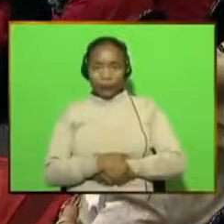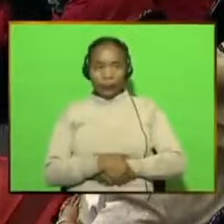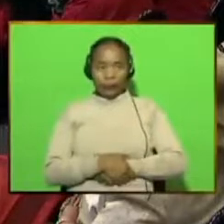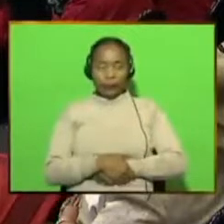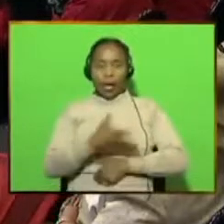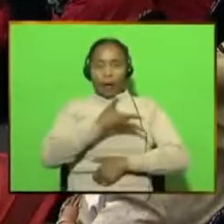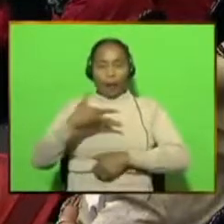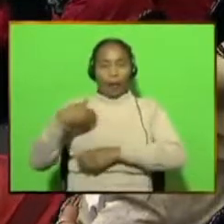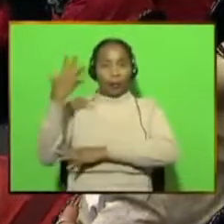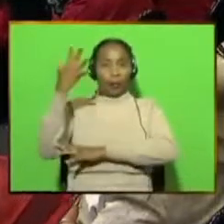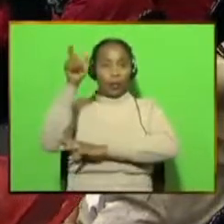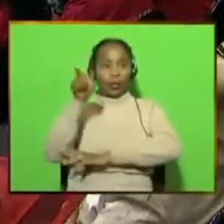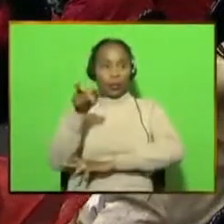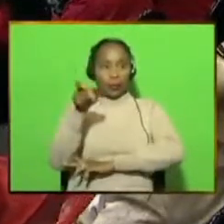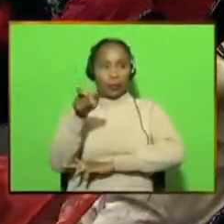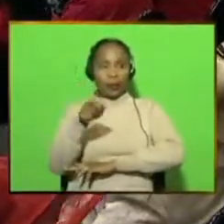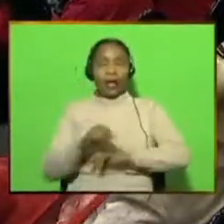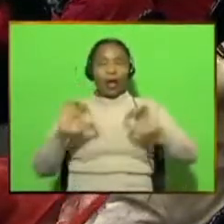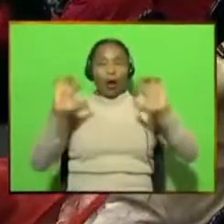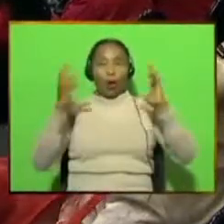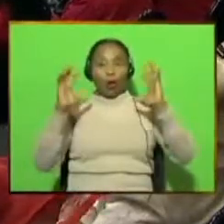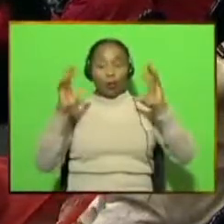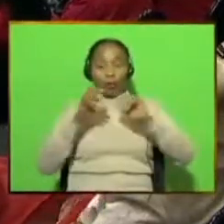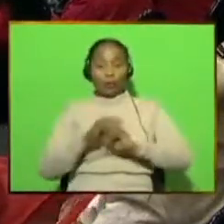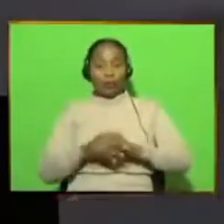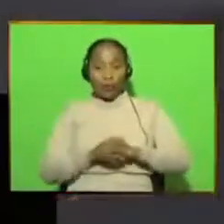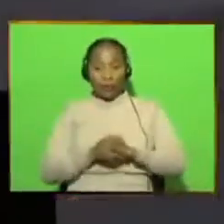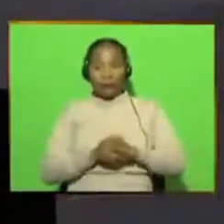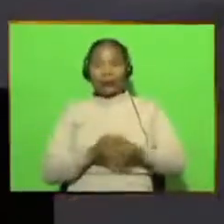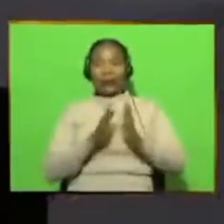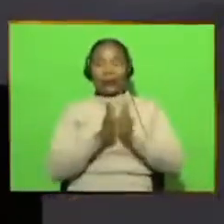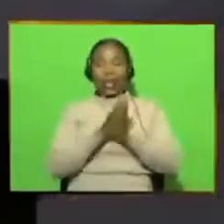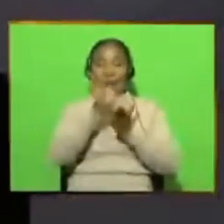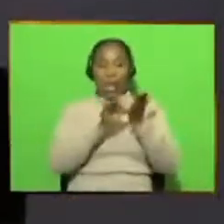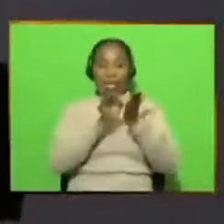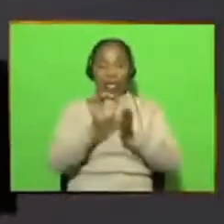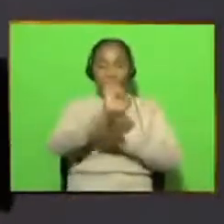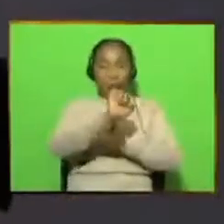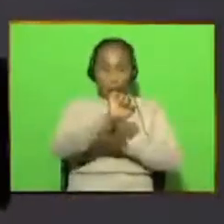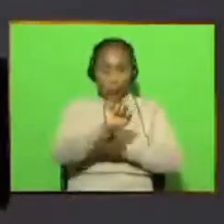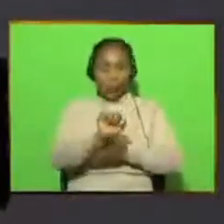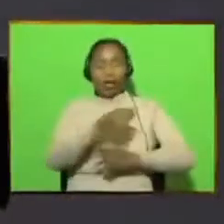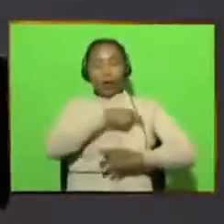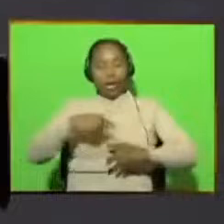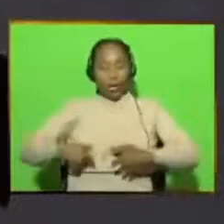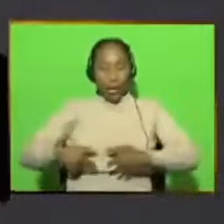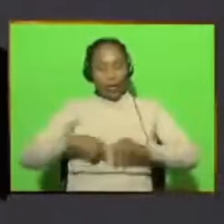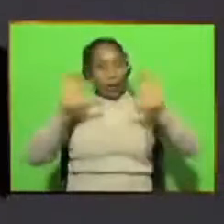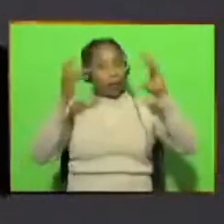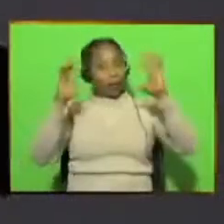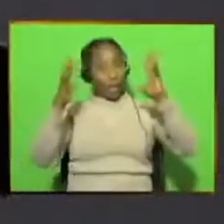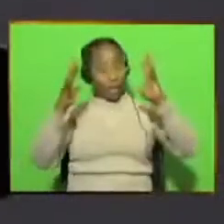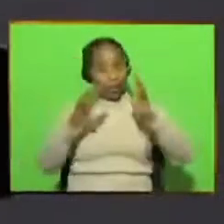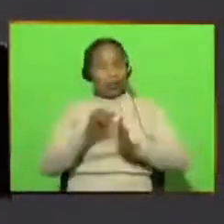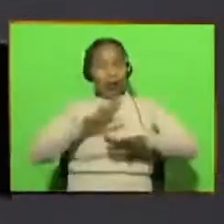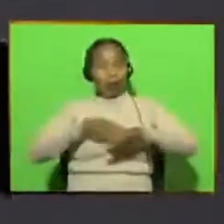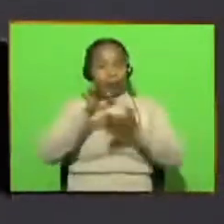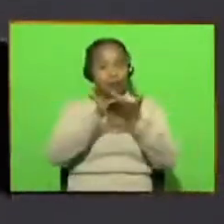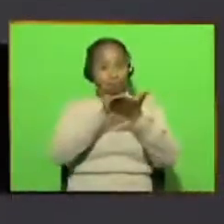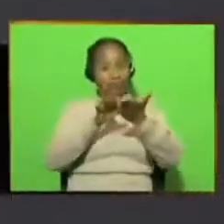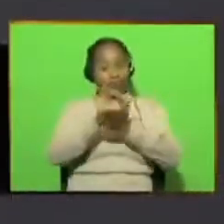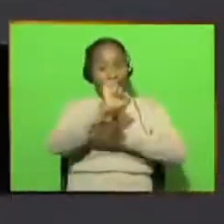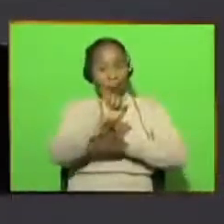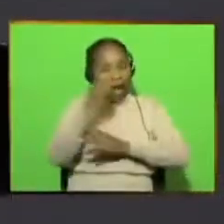Madam Speaker, congratulations on your election. Mr. President, congratulations on your election. I